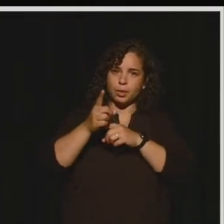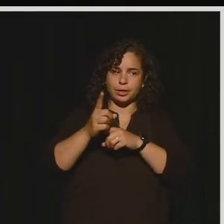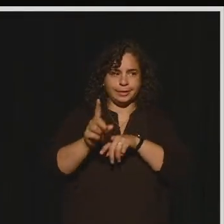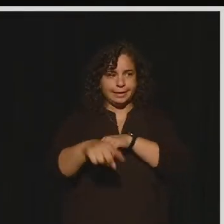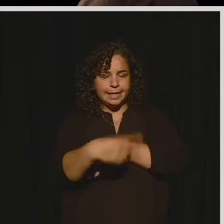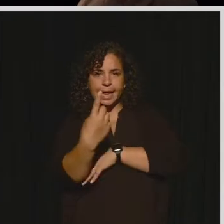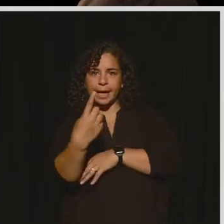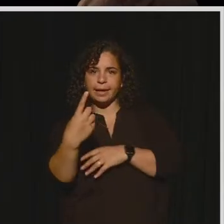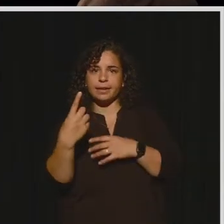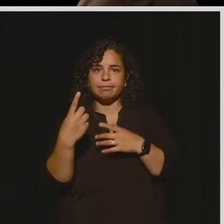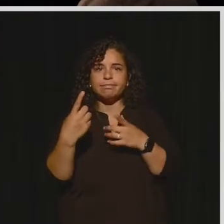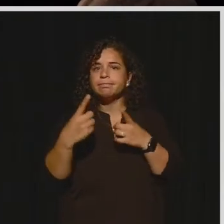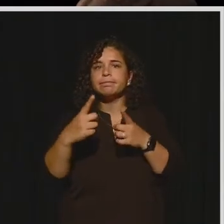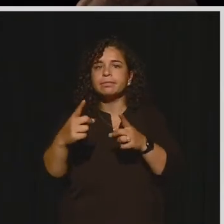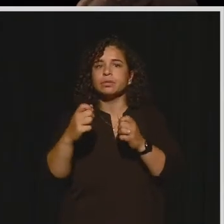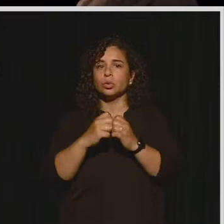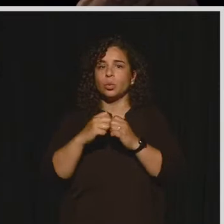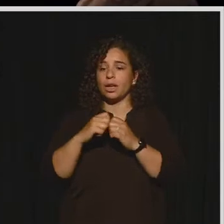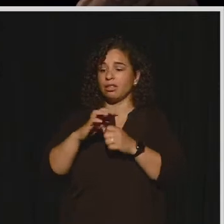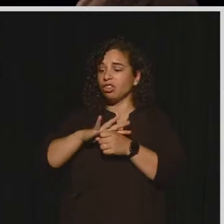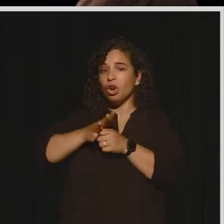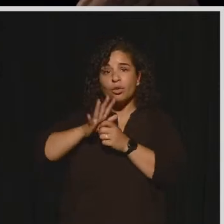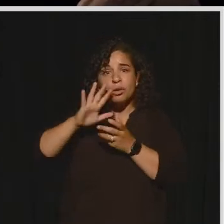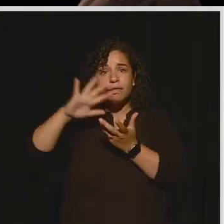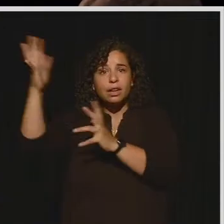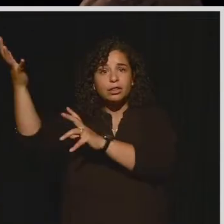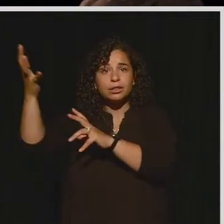through this global pandemic,